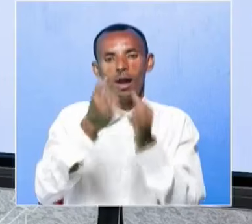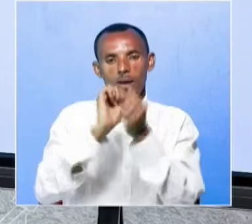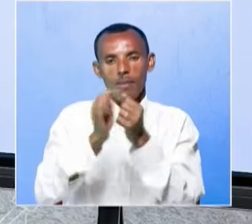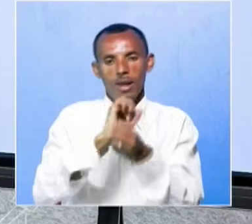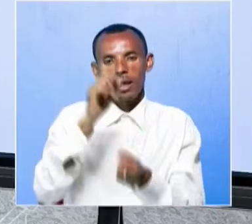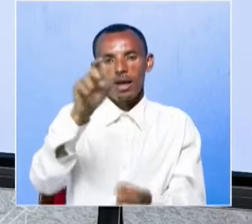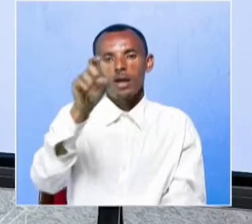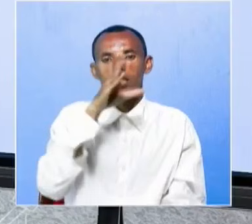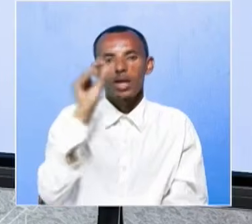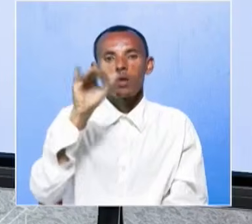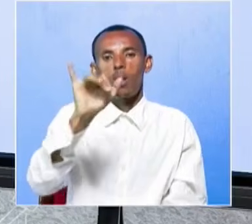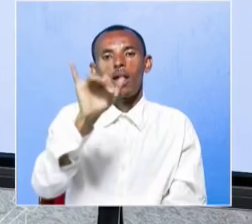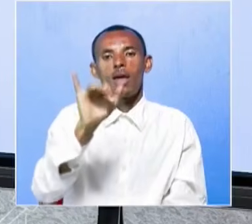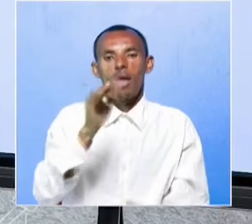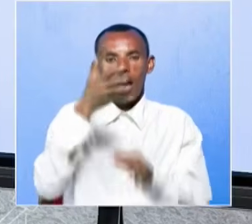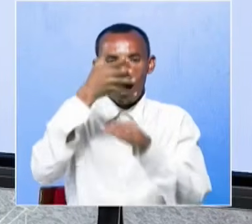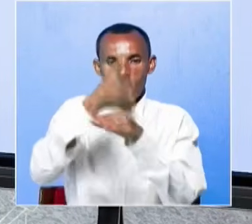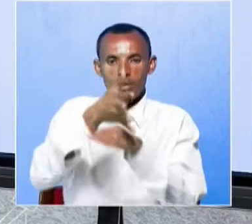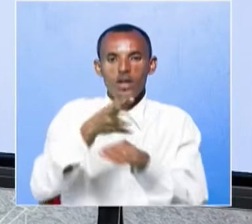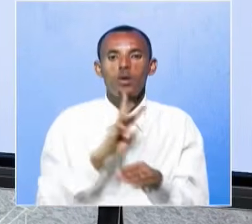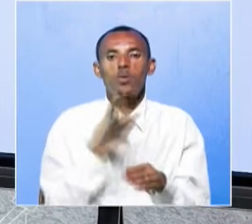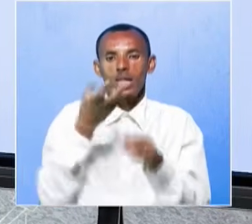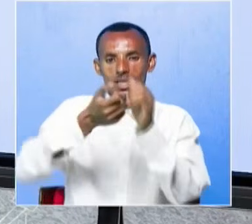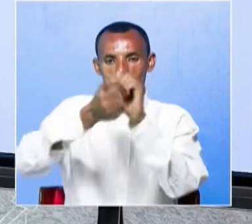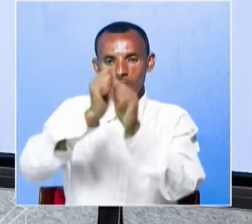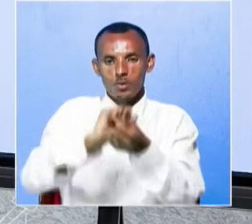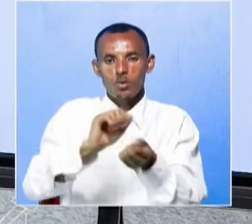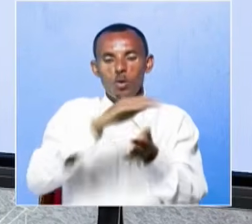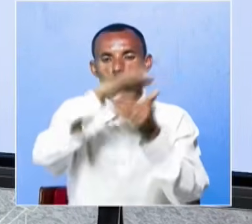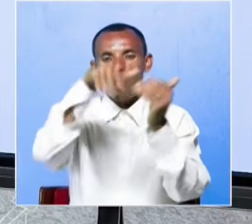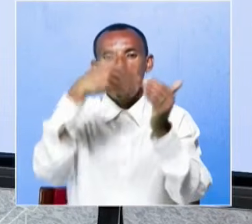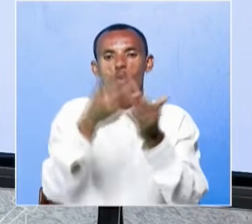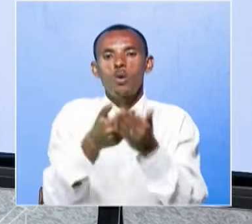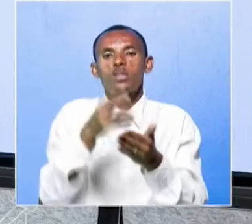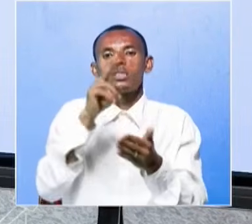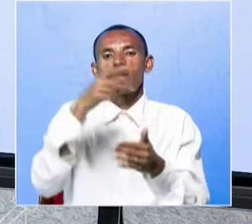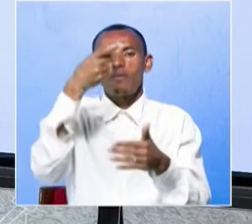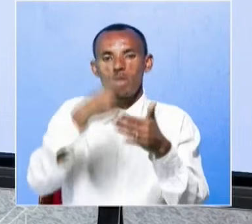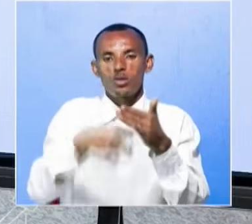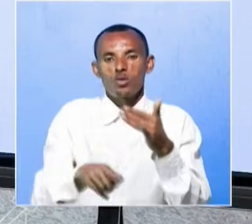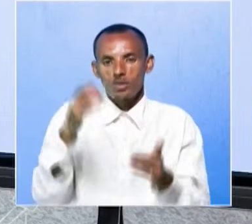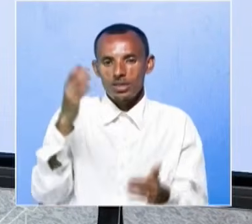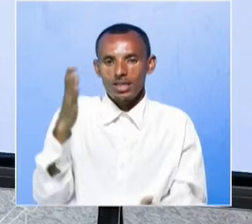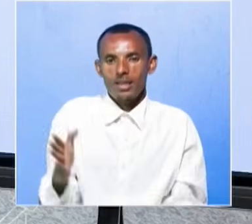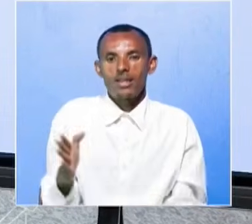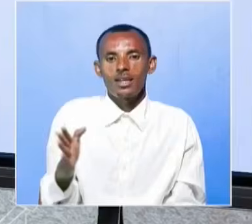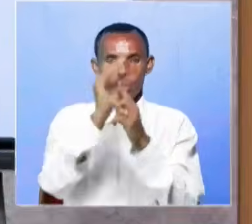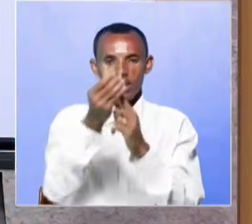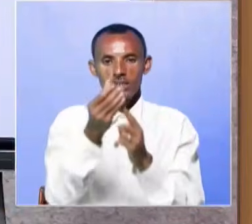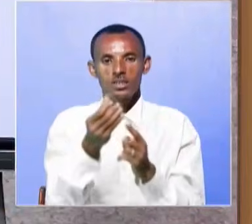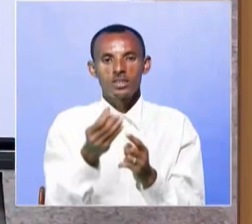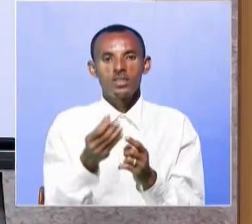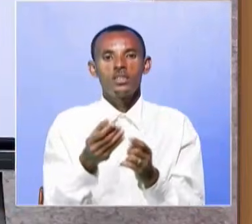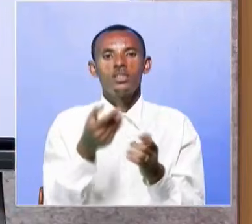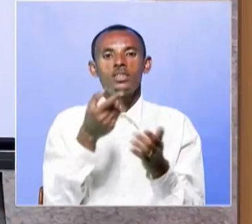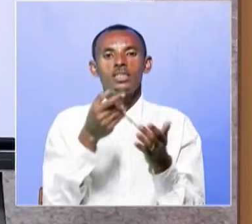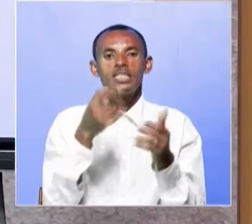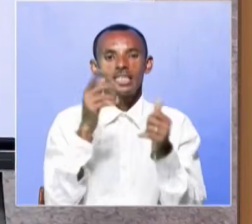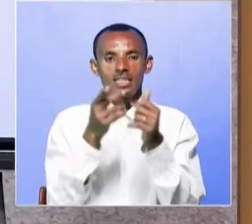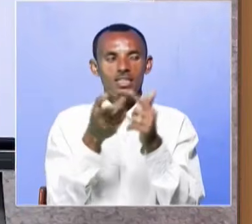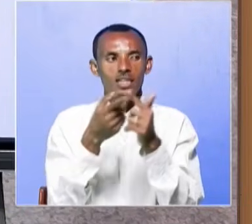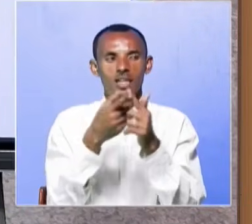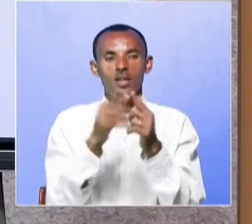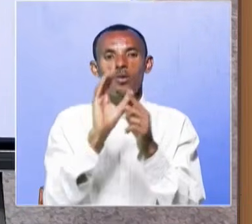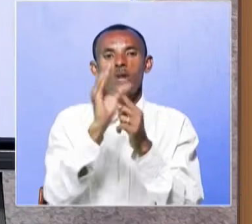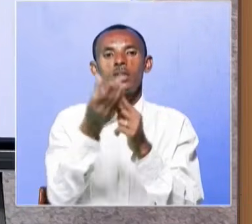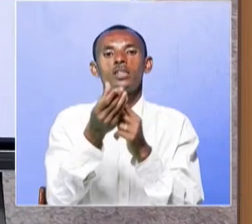right? Then after, we can substitute all the values of the sides in this equation. So the second